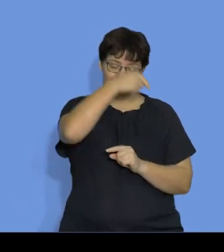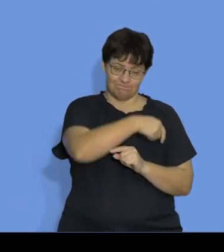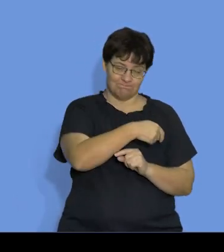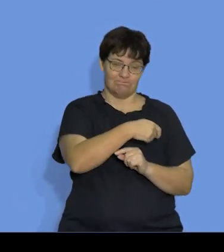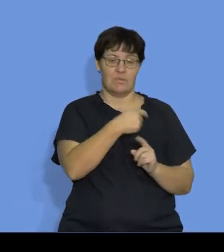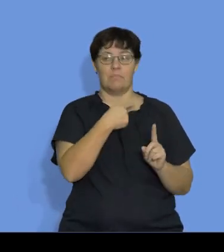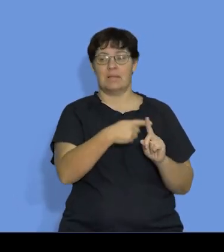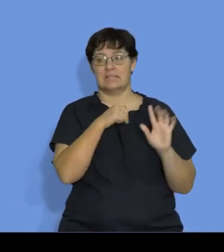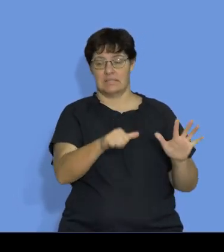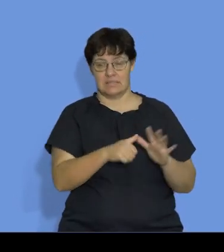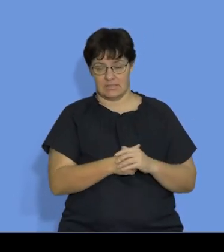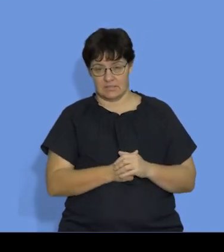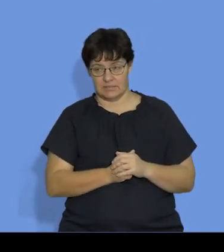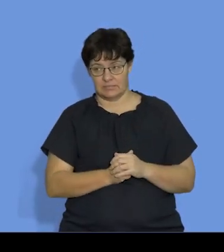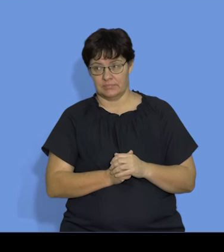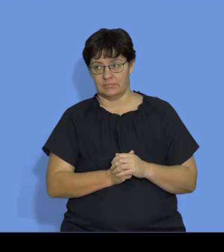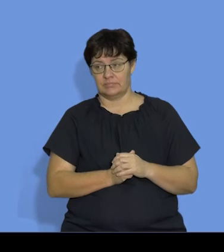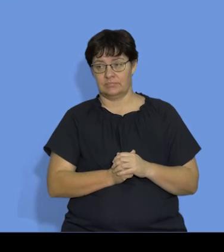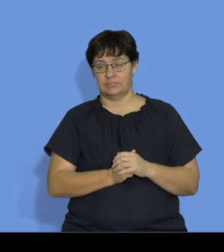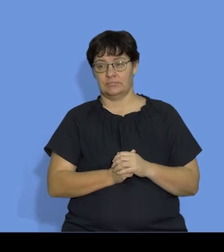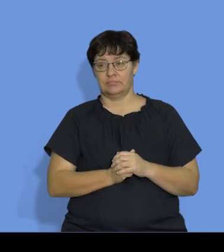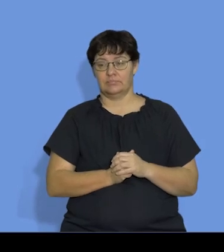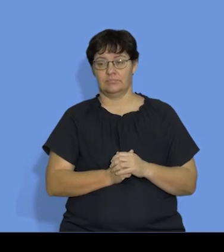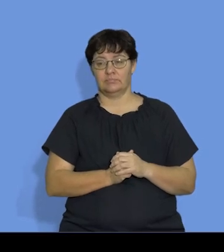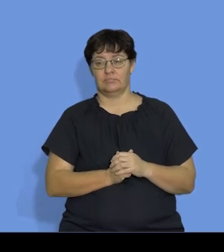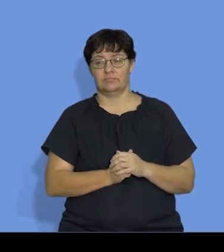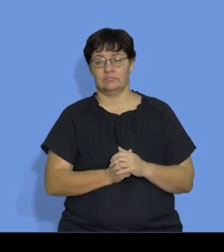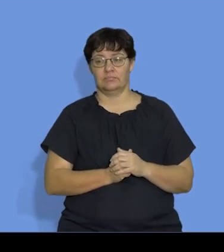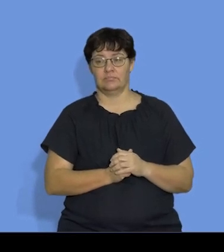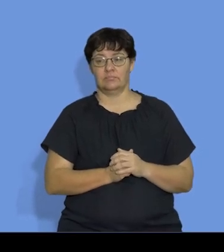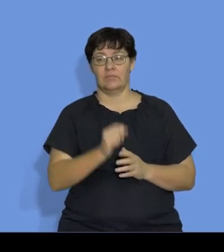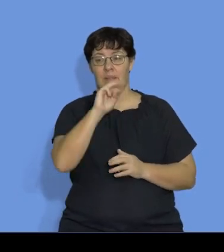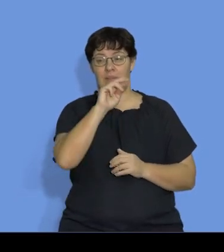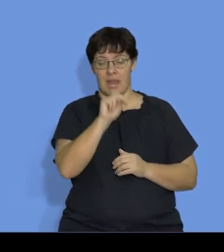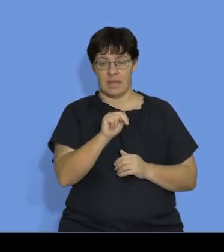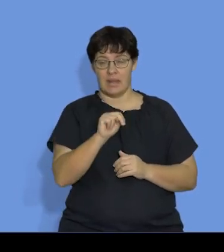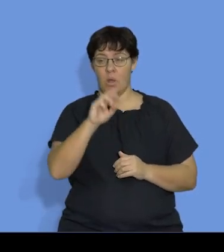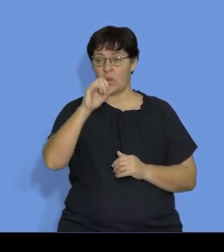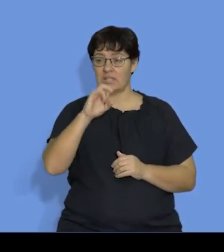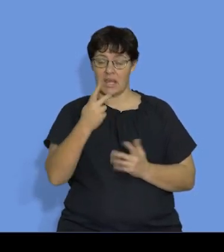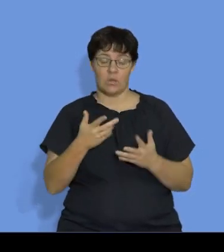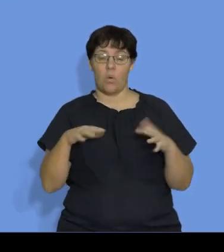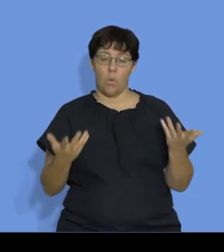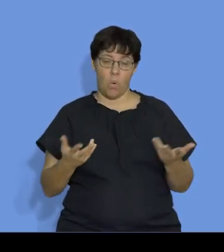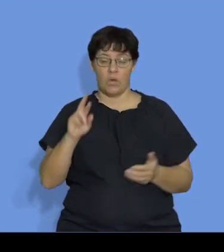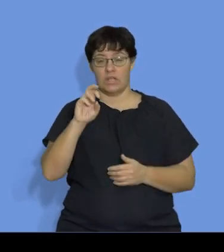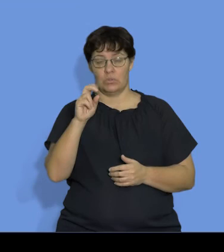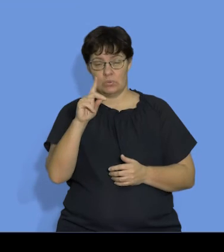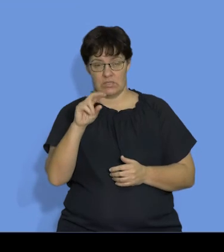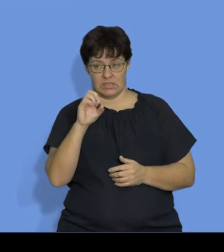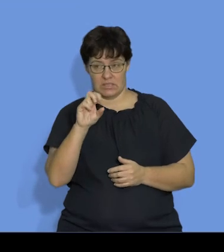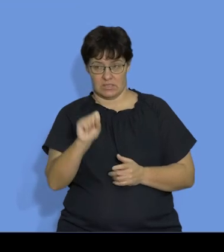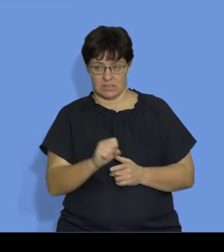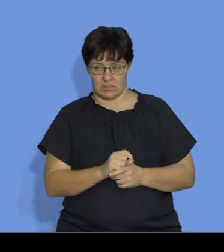the reaction, right? Okay, now is manganese oxidized or reduced? So what do we have